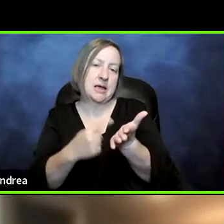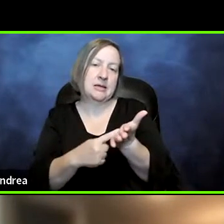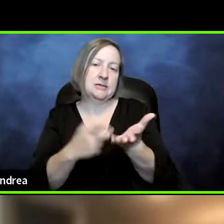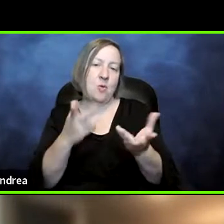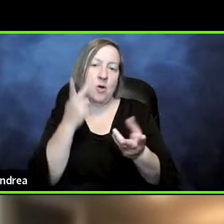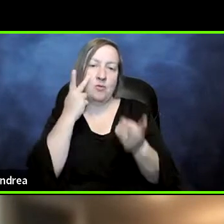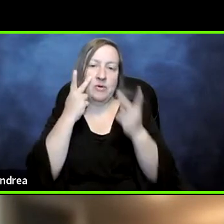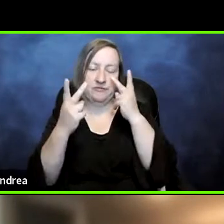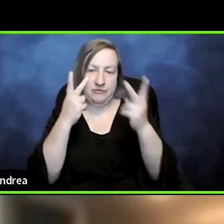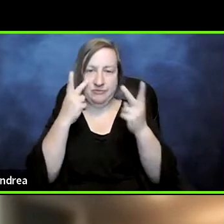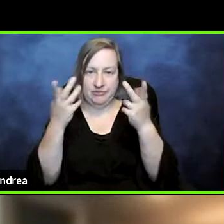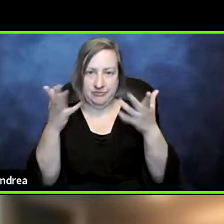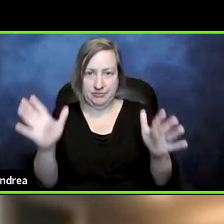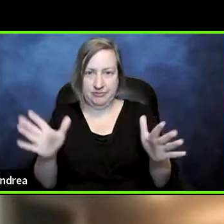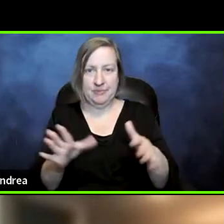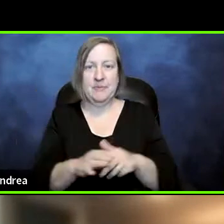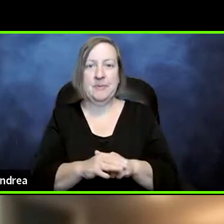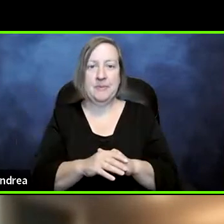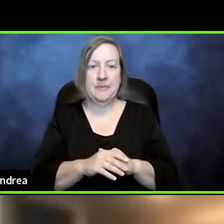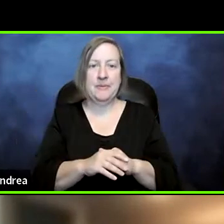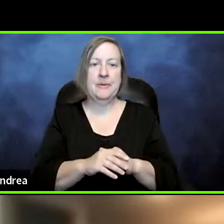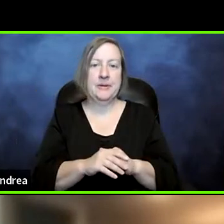seen. And